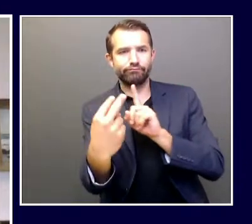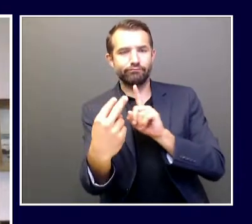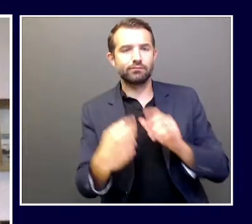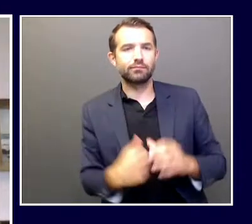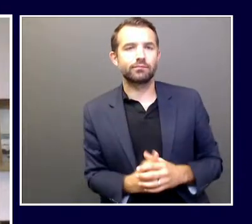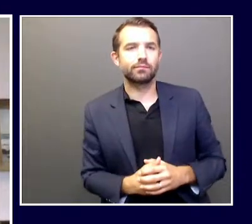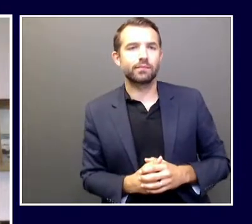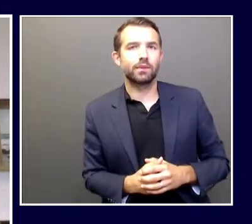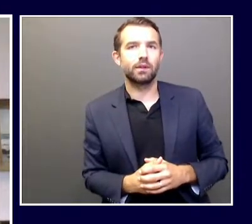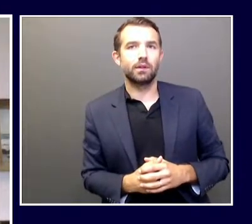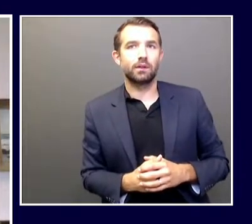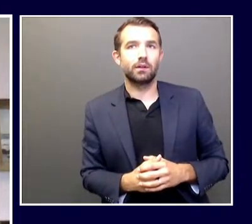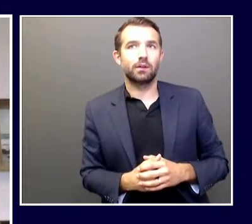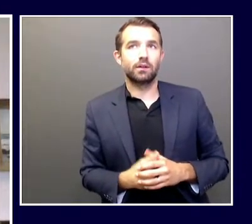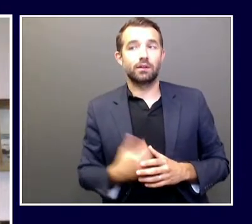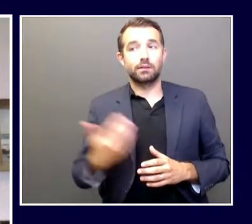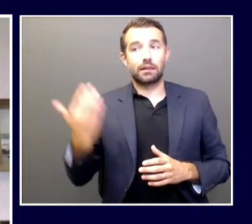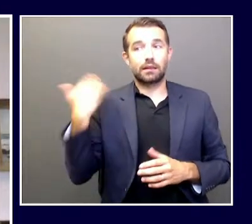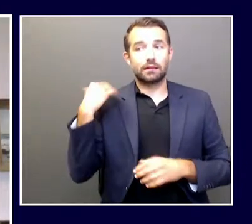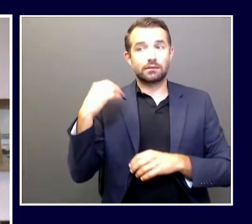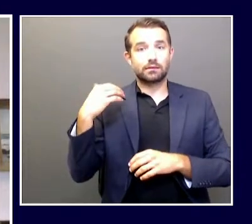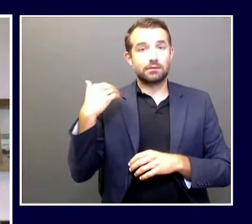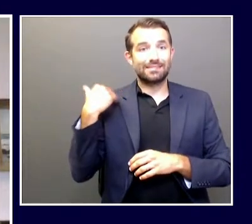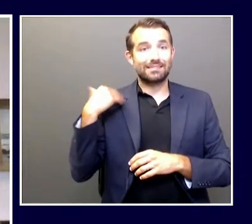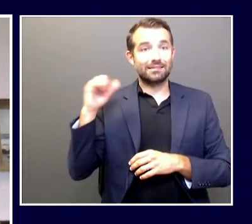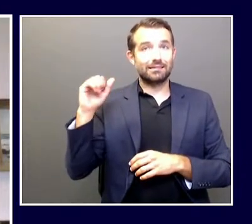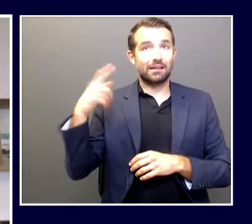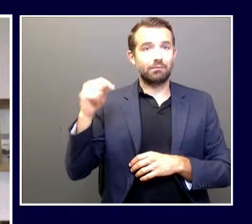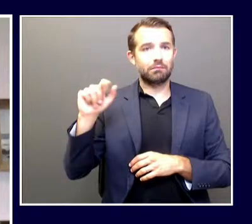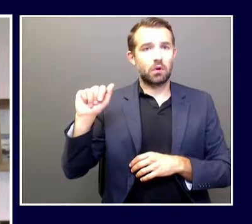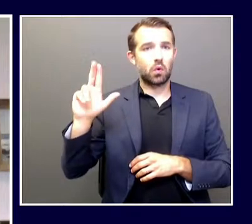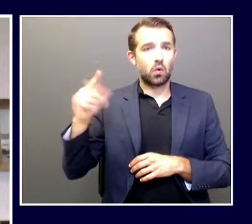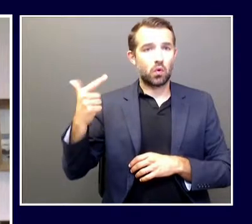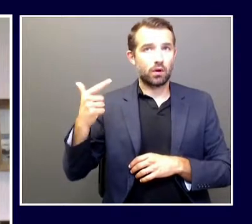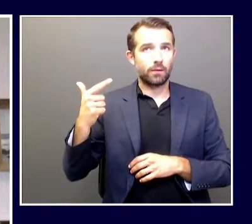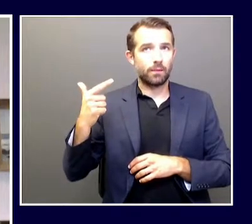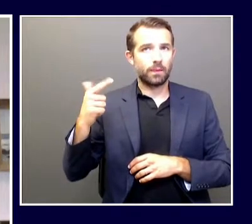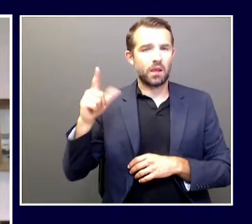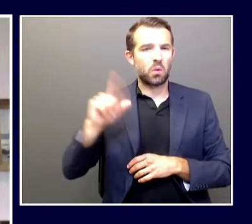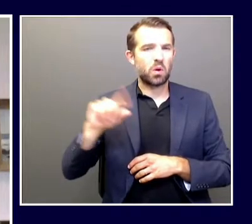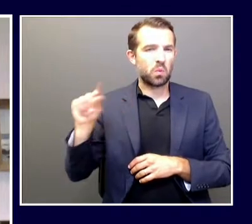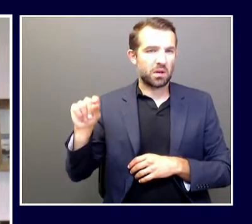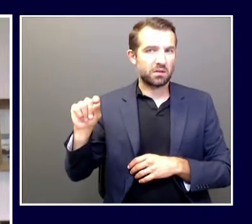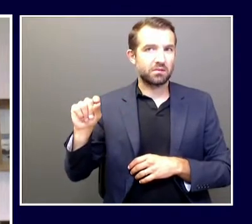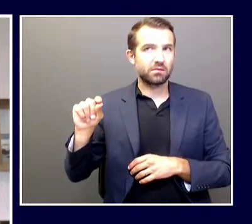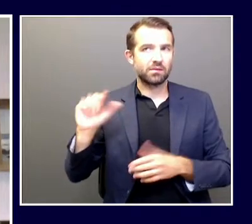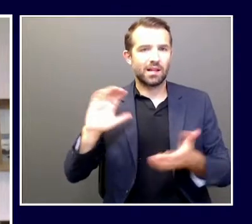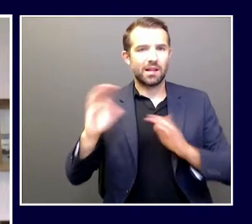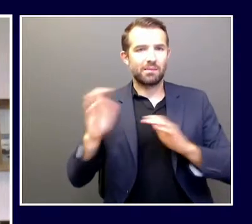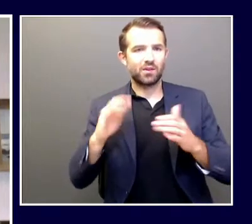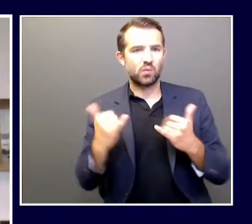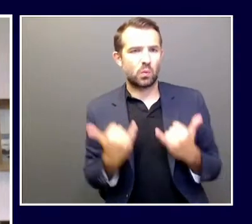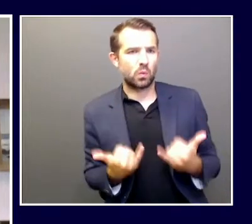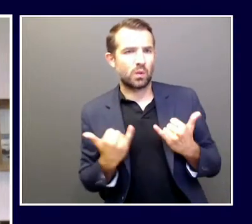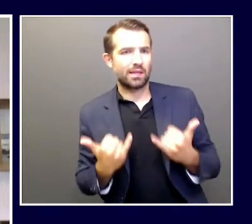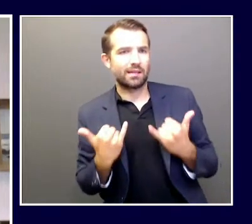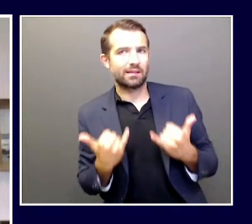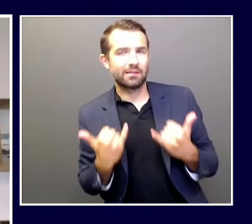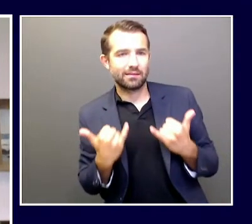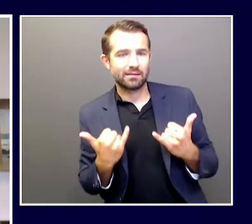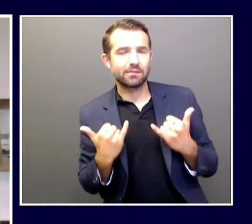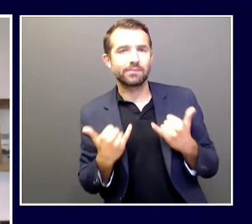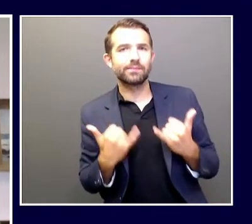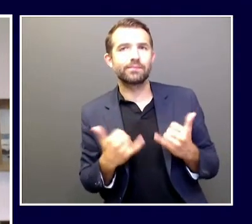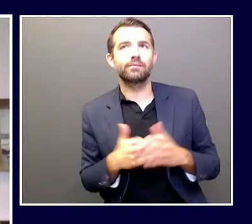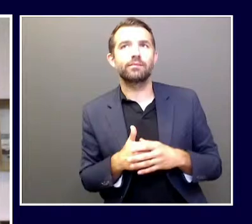last year, sort of heading into the school year, and why this year we might not be seeing those same recommendations about contact sports, large gatherings at